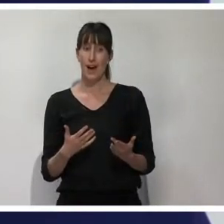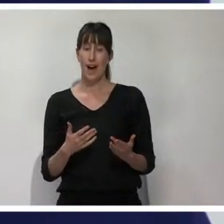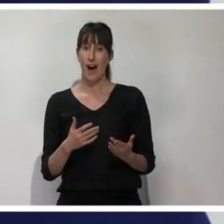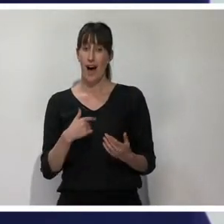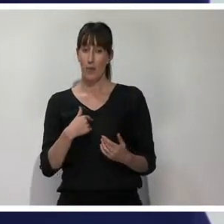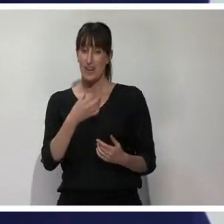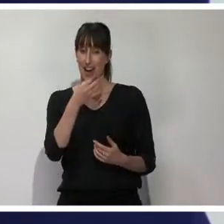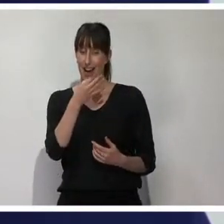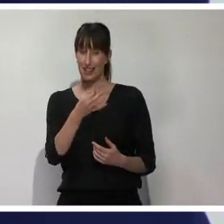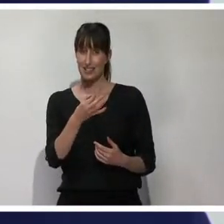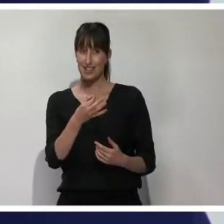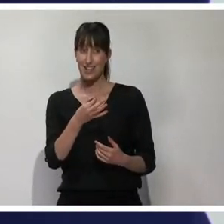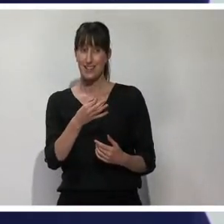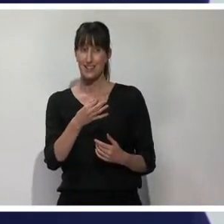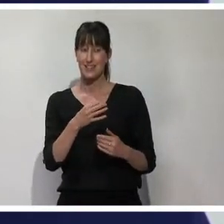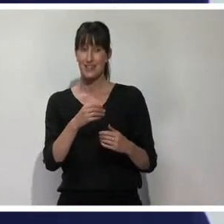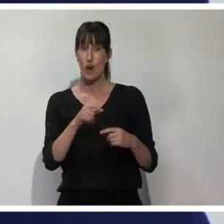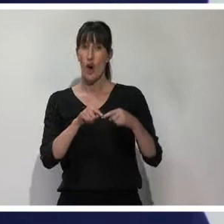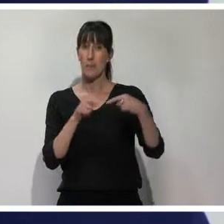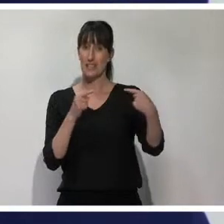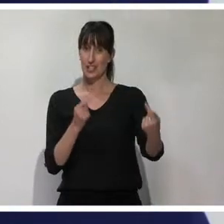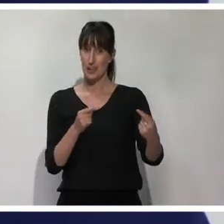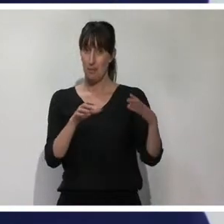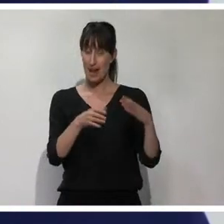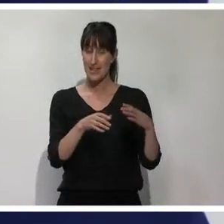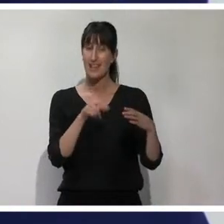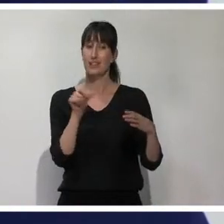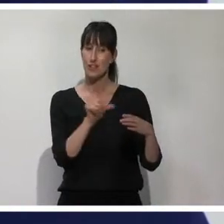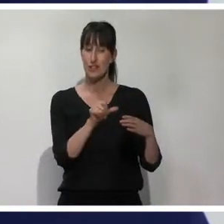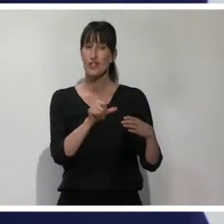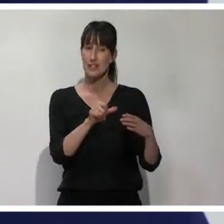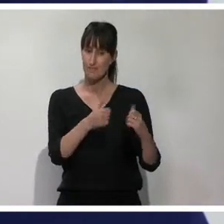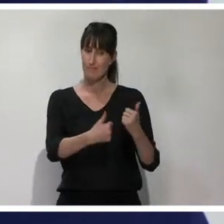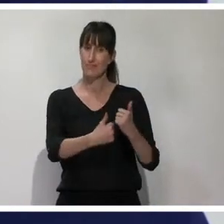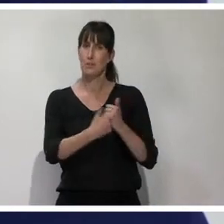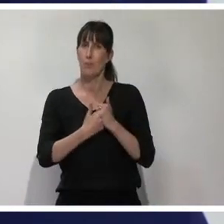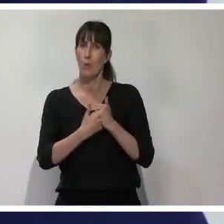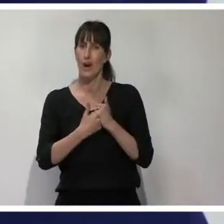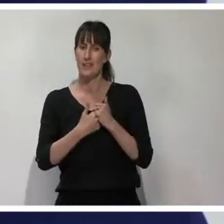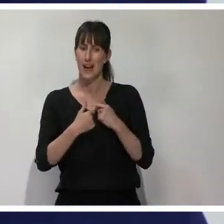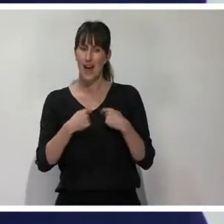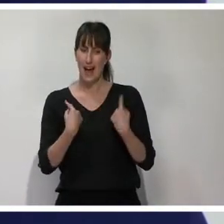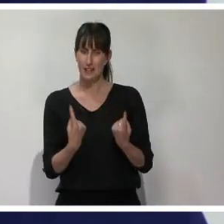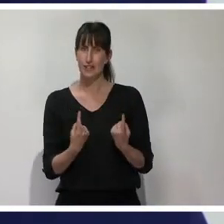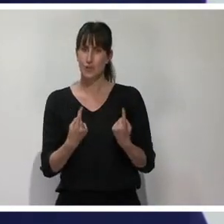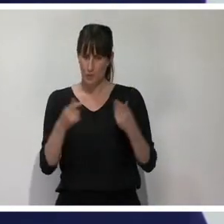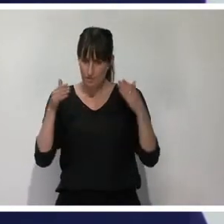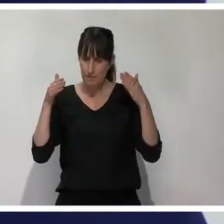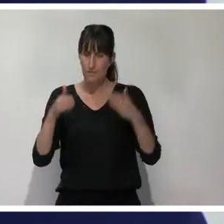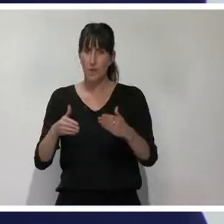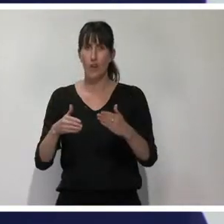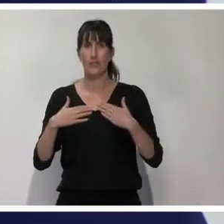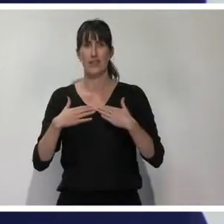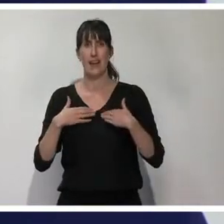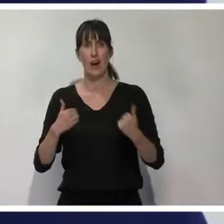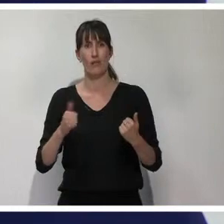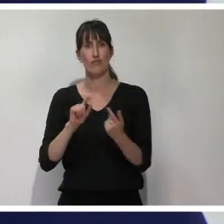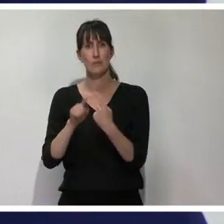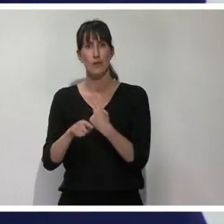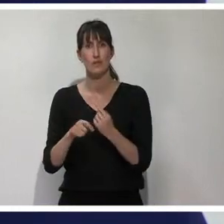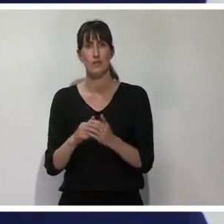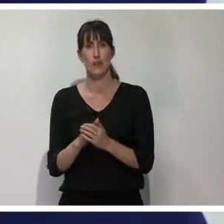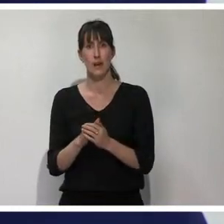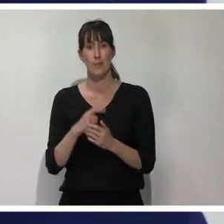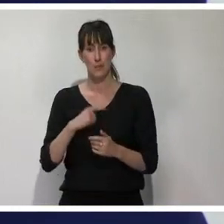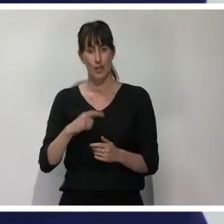overall response to this resurgence, because the sooner that we can get on top of it, the sooner that we can ensure the security of people's incomes,